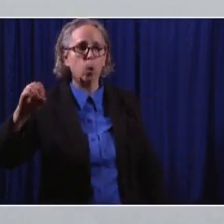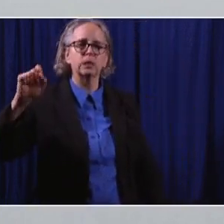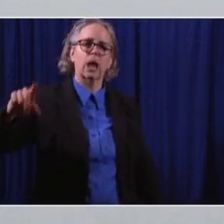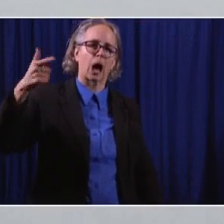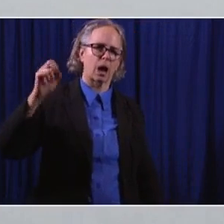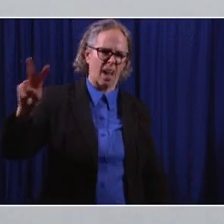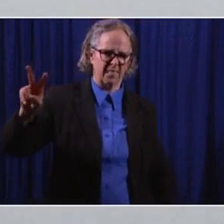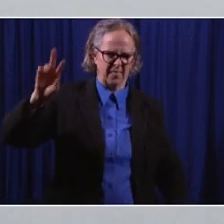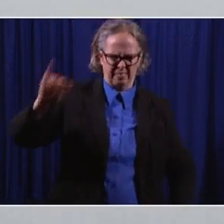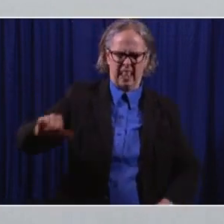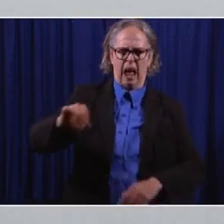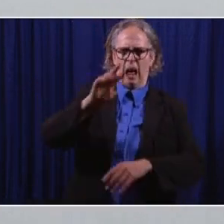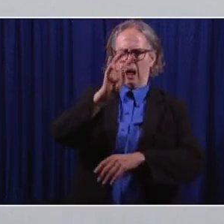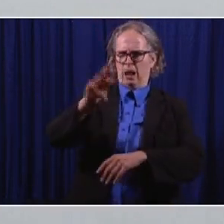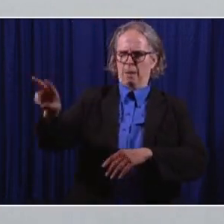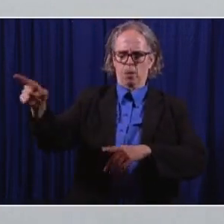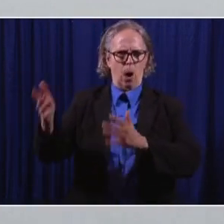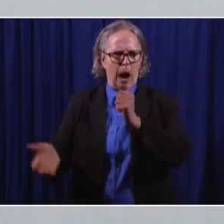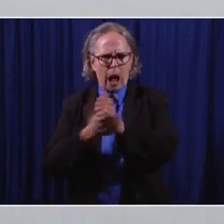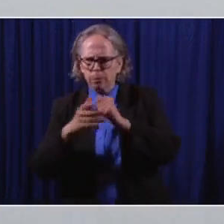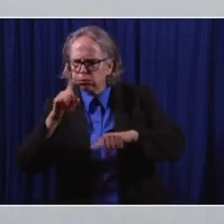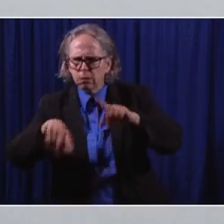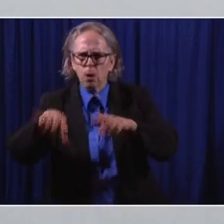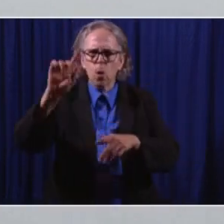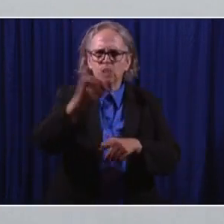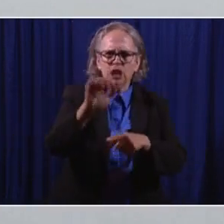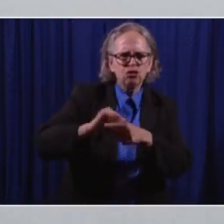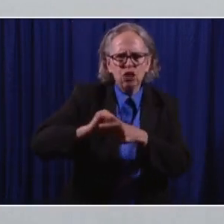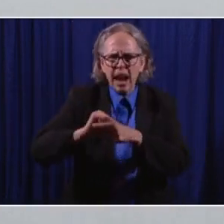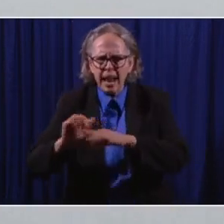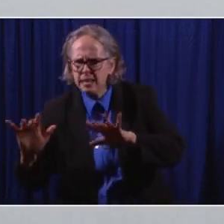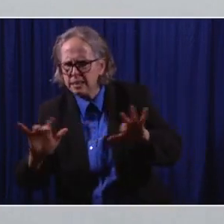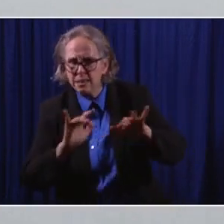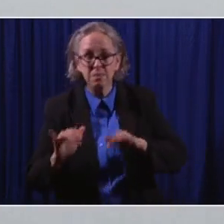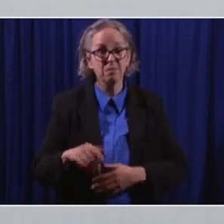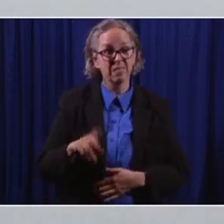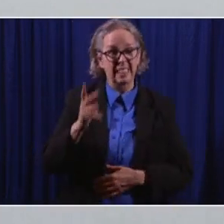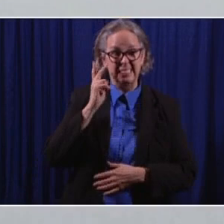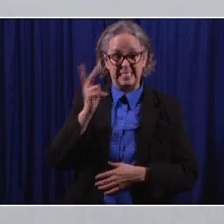imap.development.ohio.gov. You will see the 12 eligible providers there.